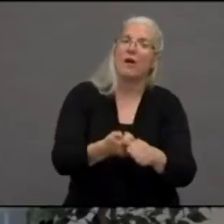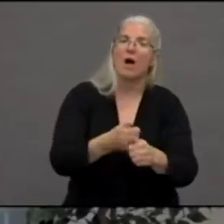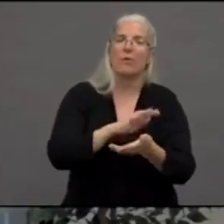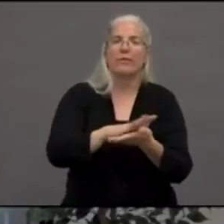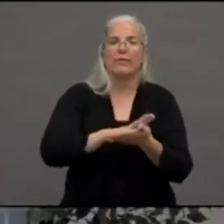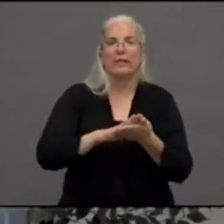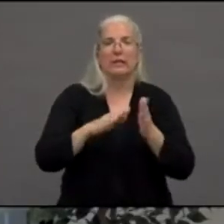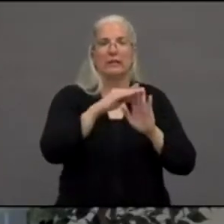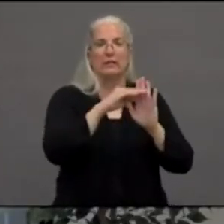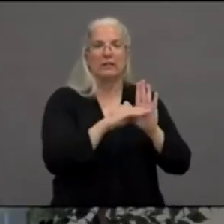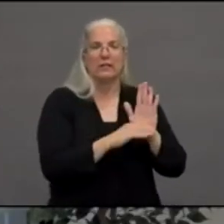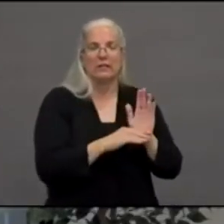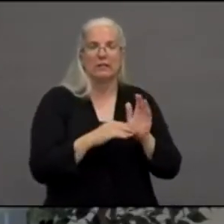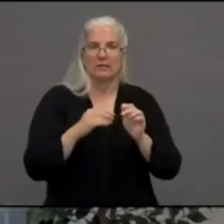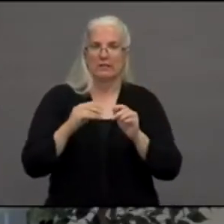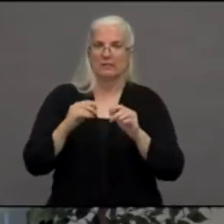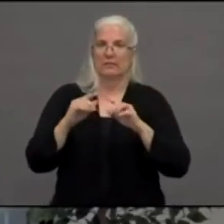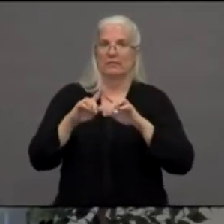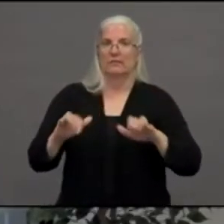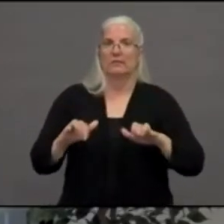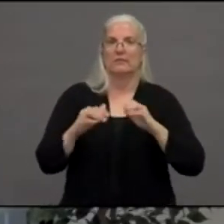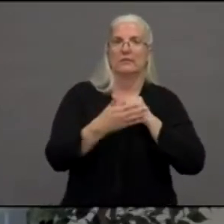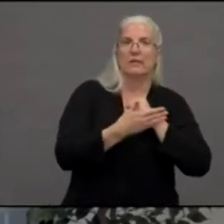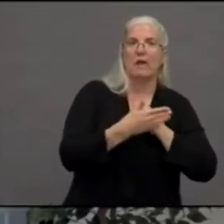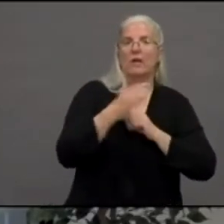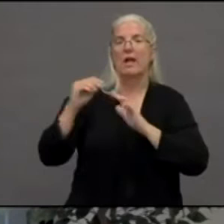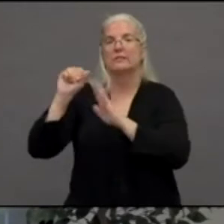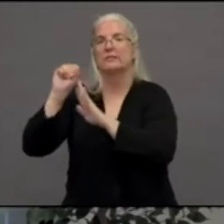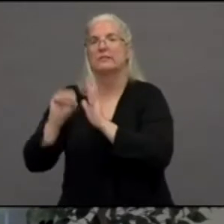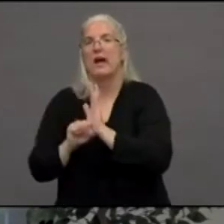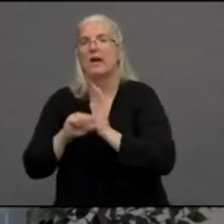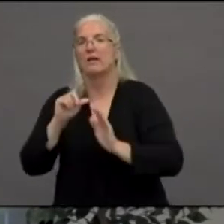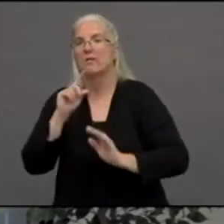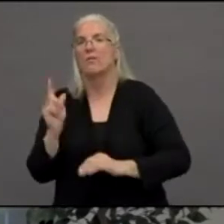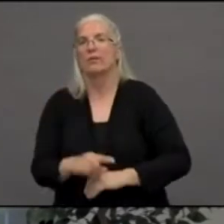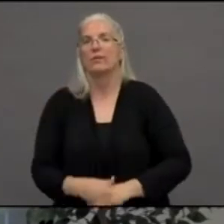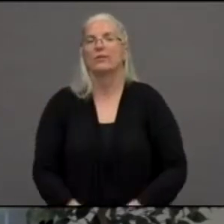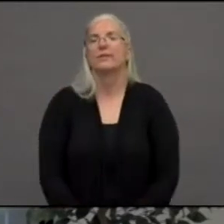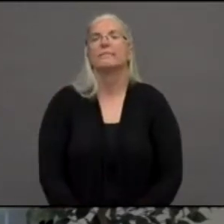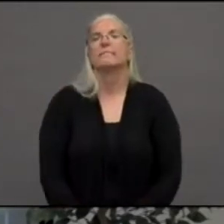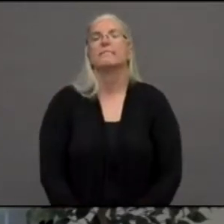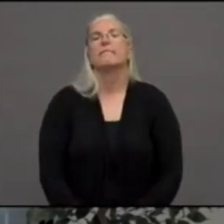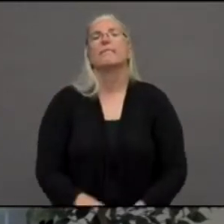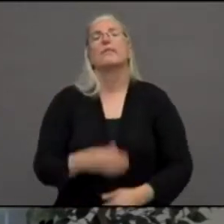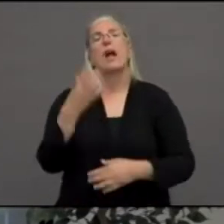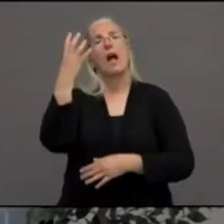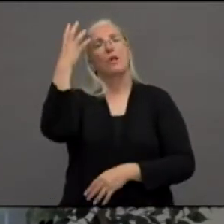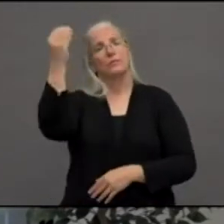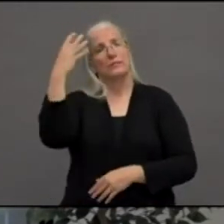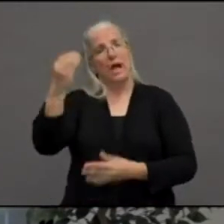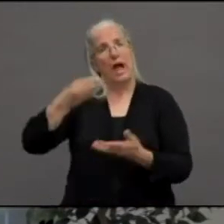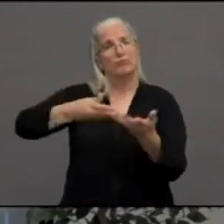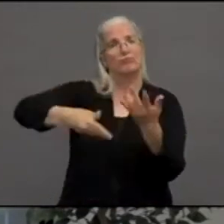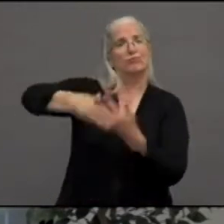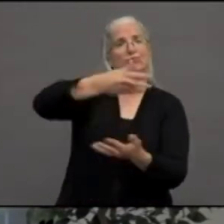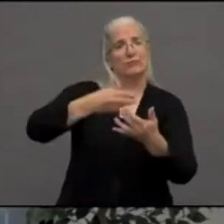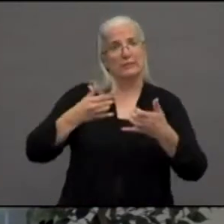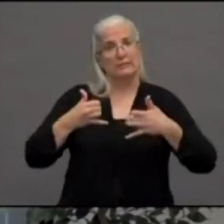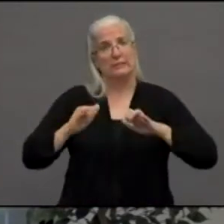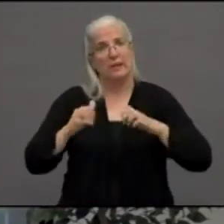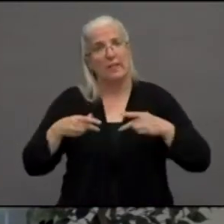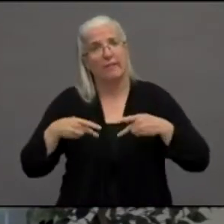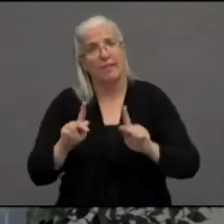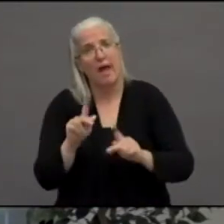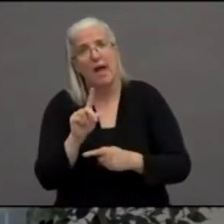Are outdoor gatherings still allowed? So as of Monday, when the announcement was made from the state,